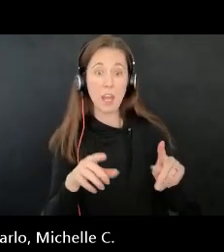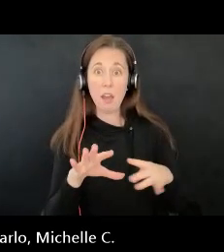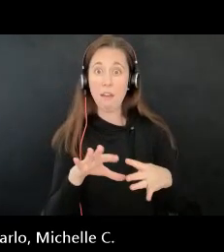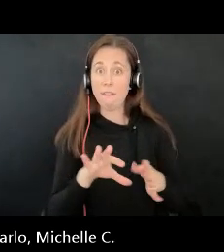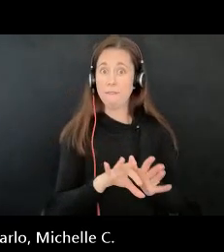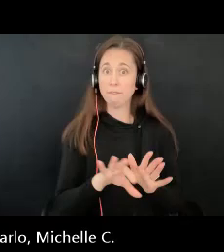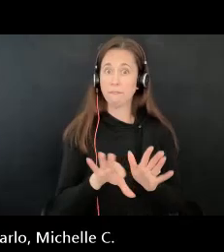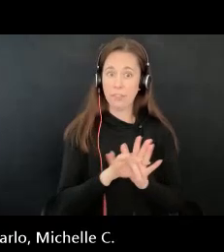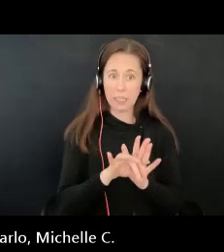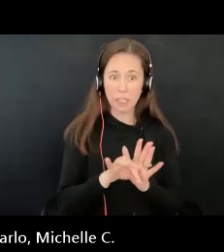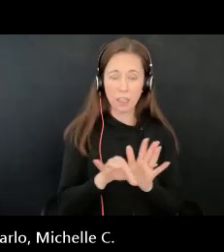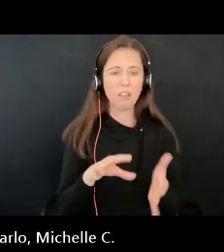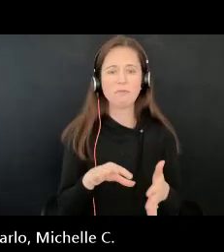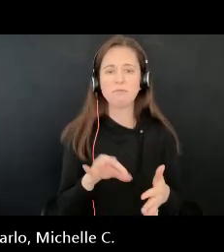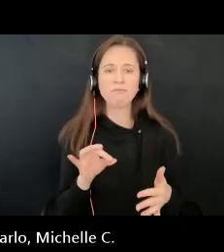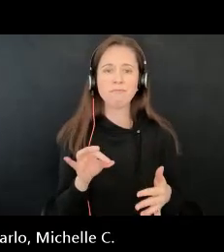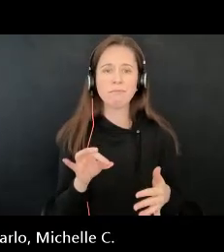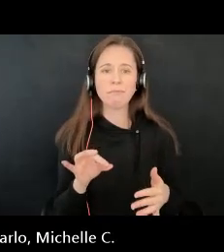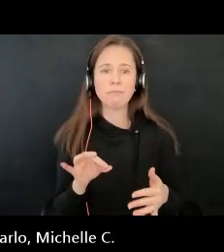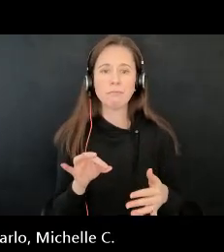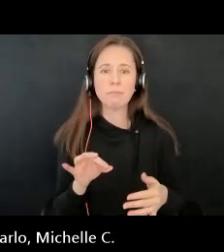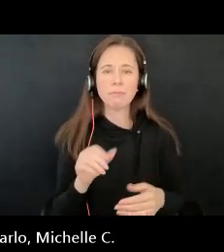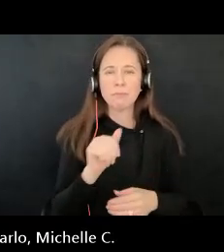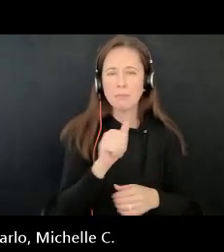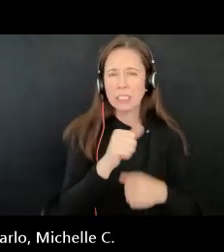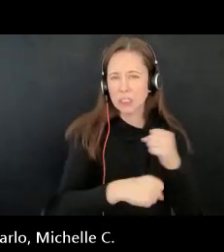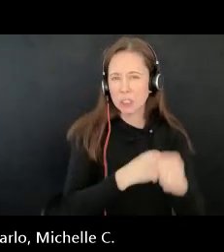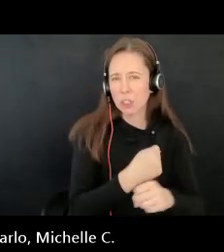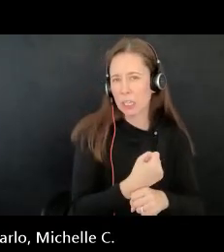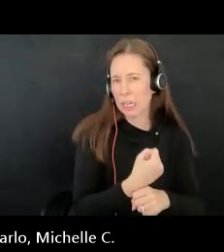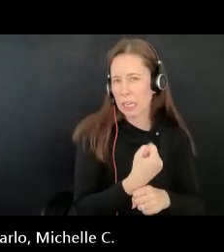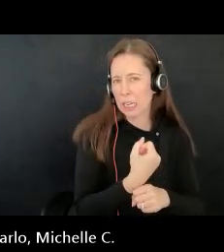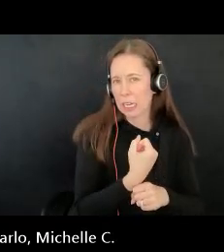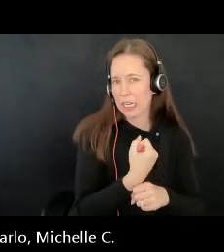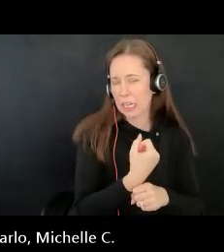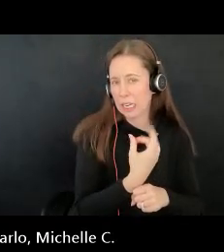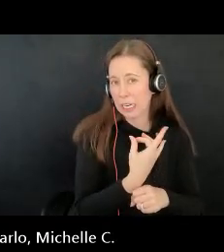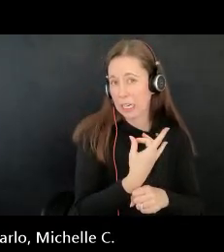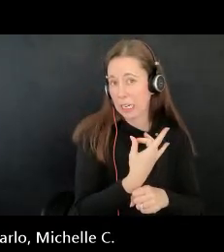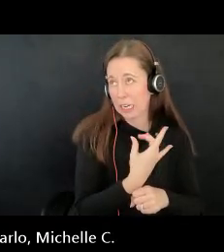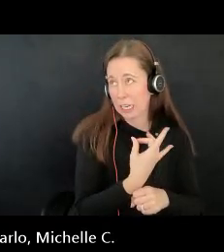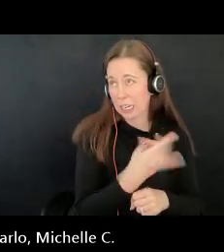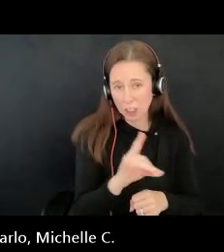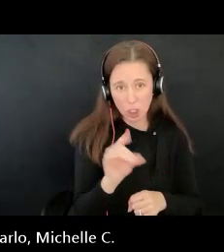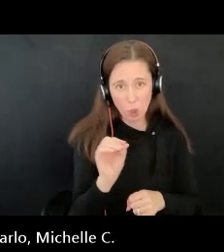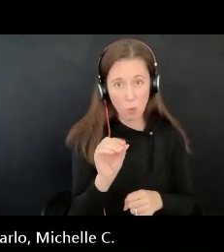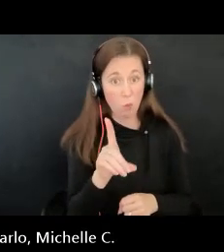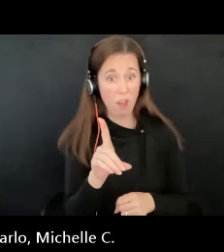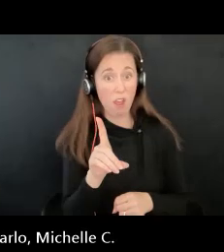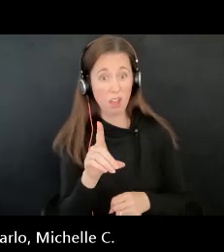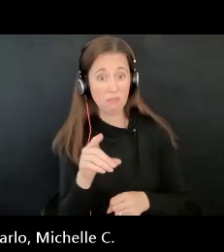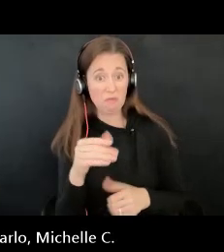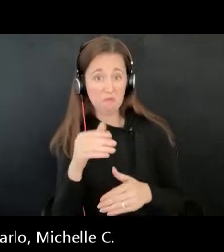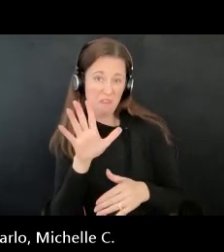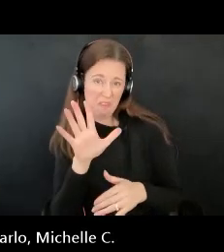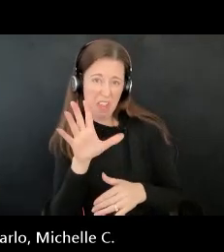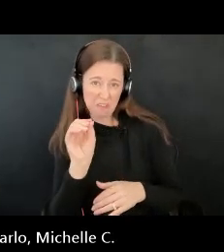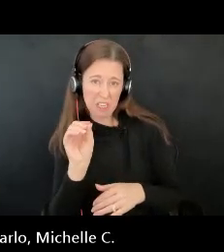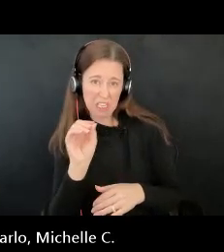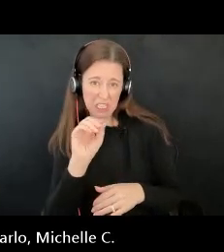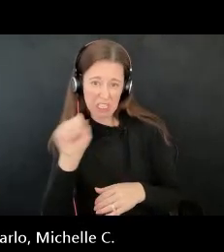year 1801 to about 1850 had over 90 individuals in that 50-year span. That